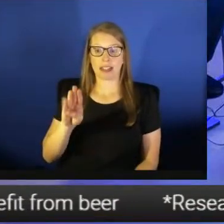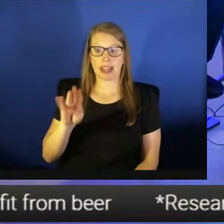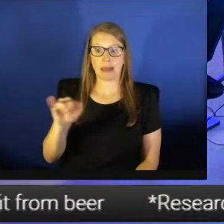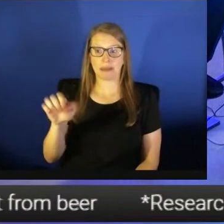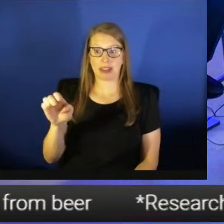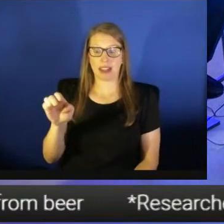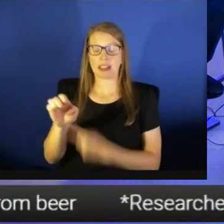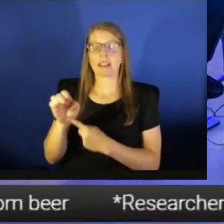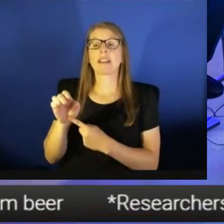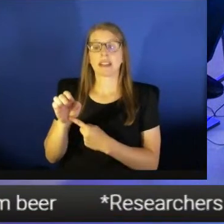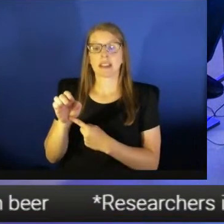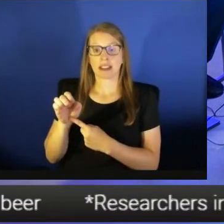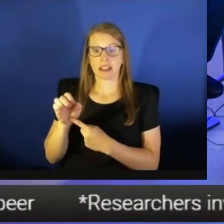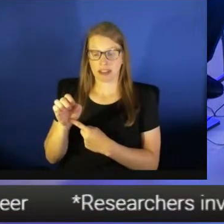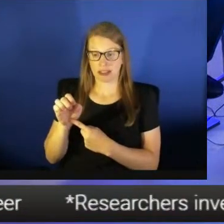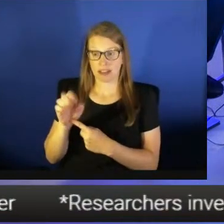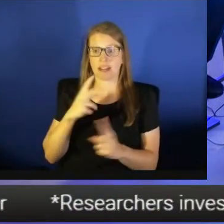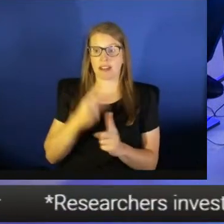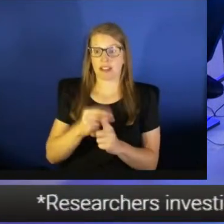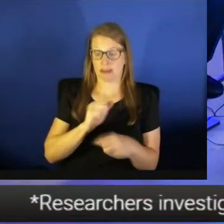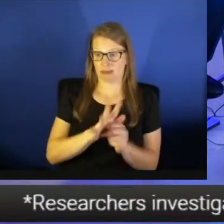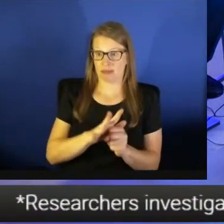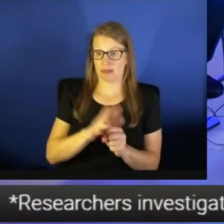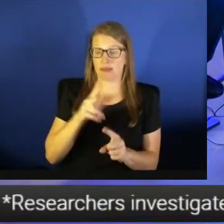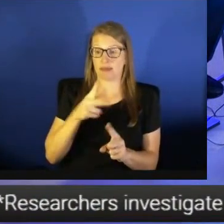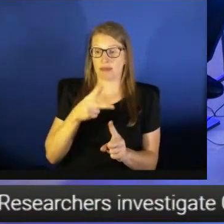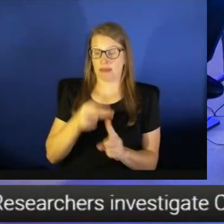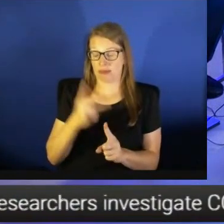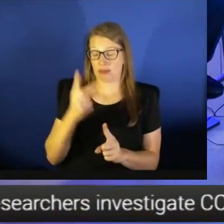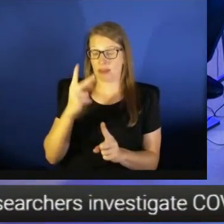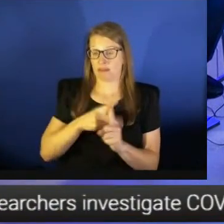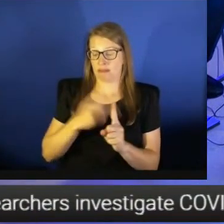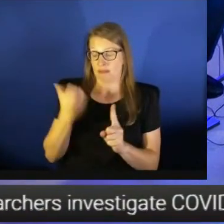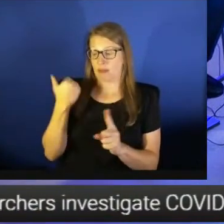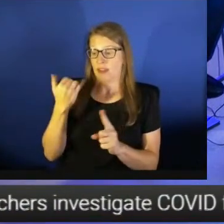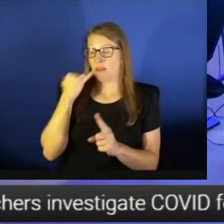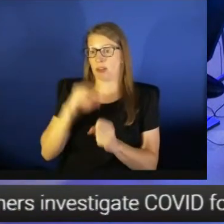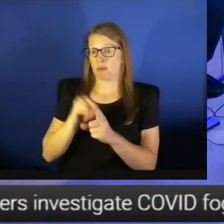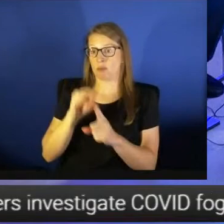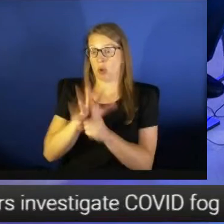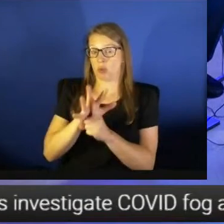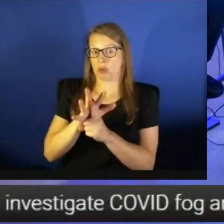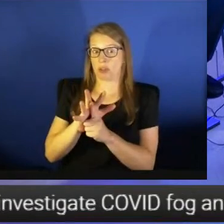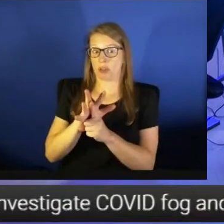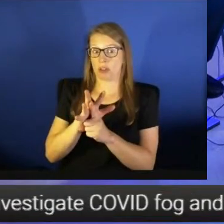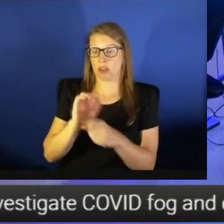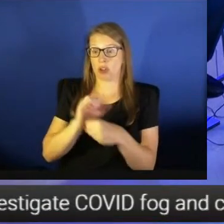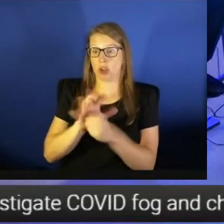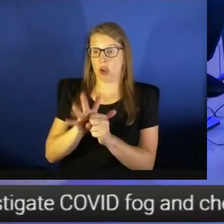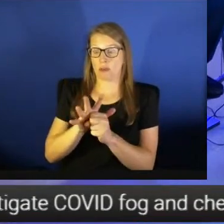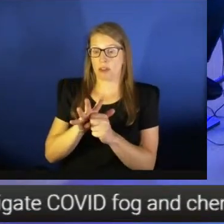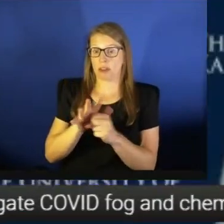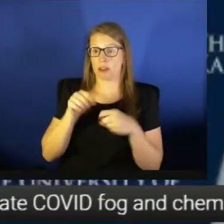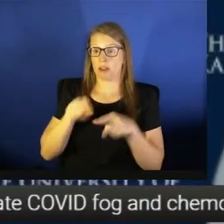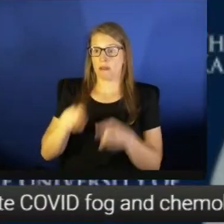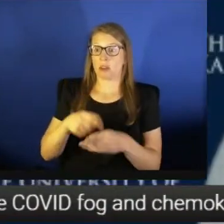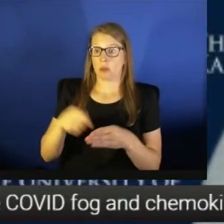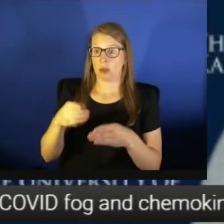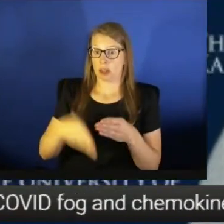vaccinated and double boosted. If I was exposed to COVID over the weekend, should my immune system keep me from getting infected